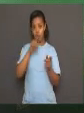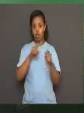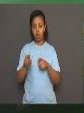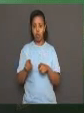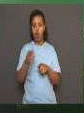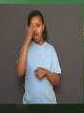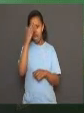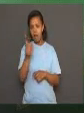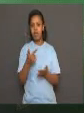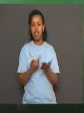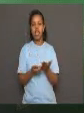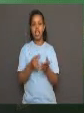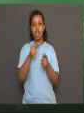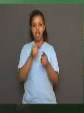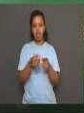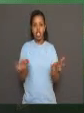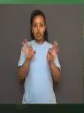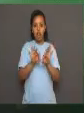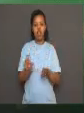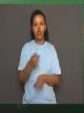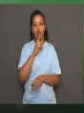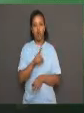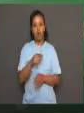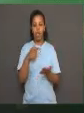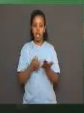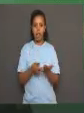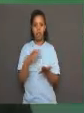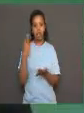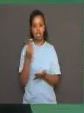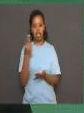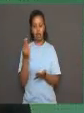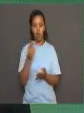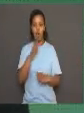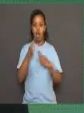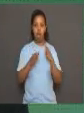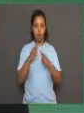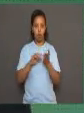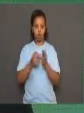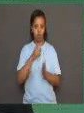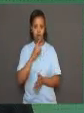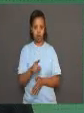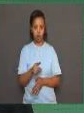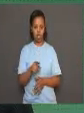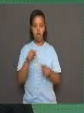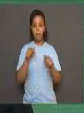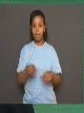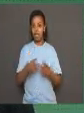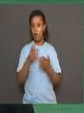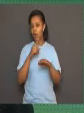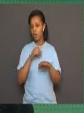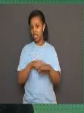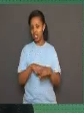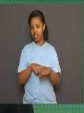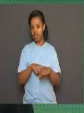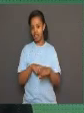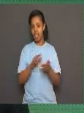is necessary to use it in biology. In today's lesson,